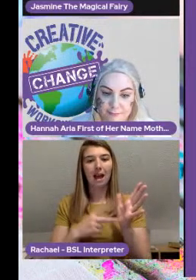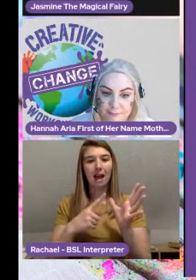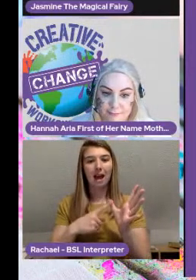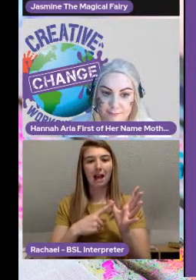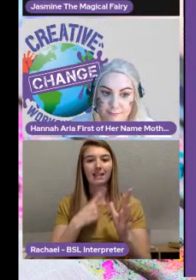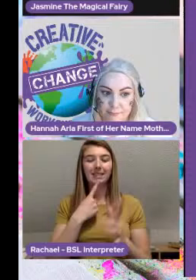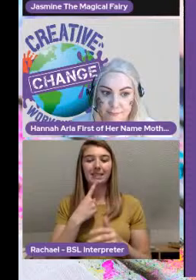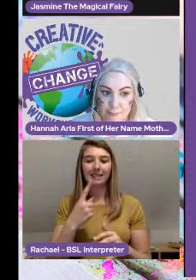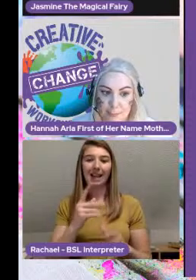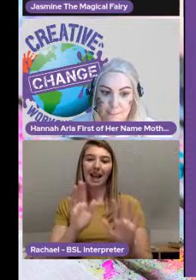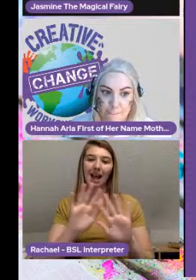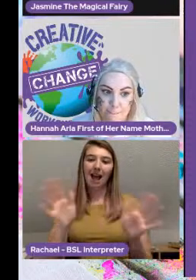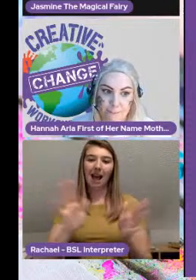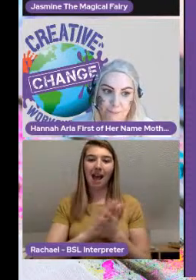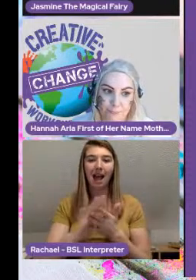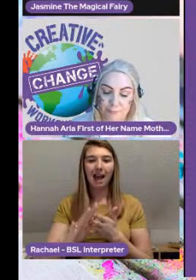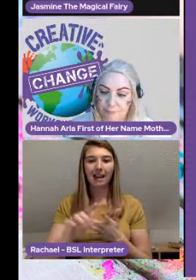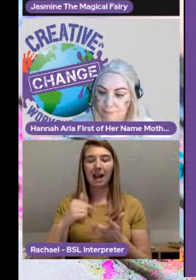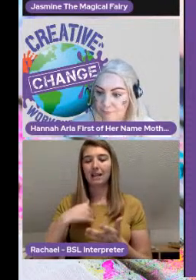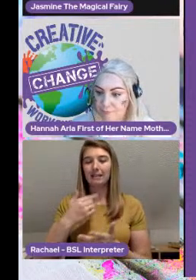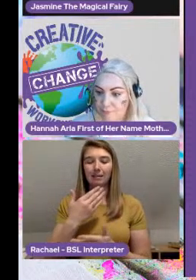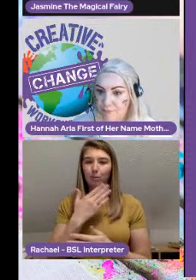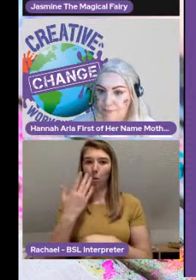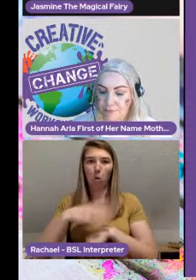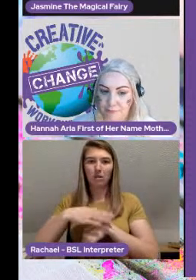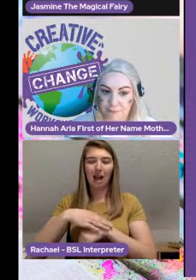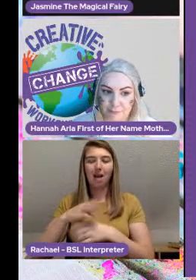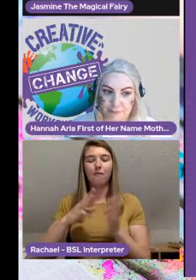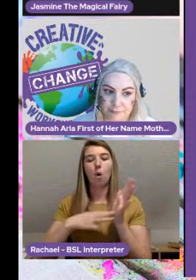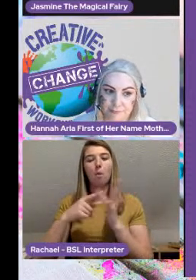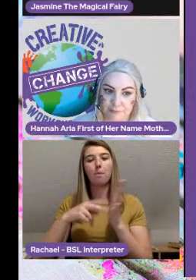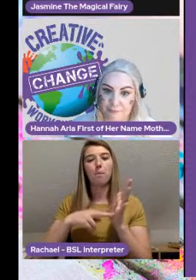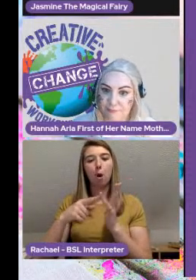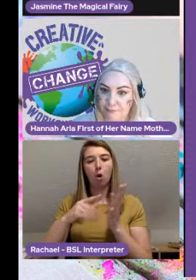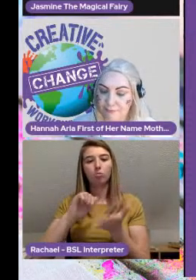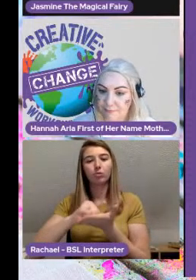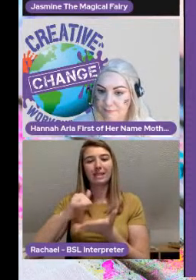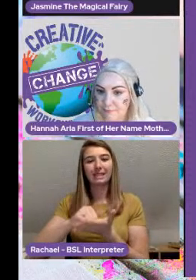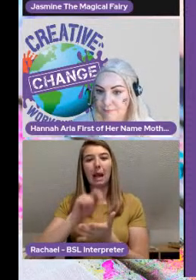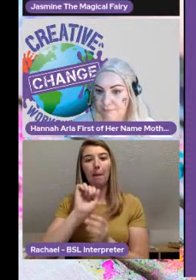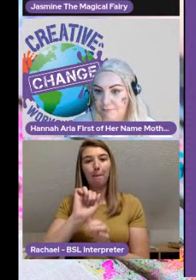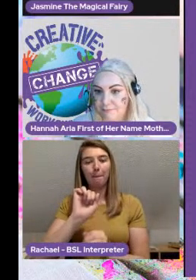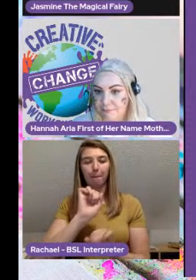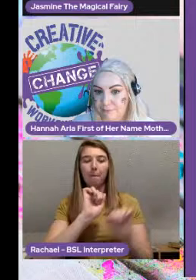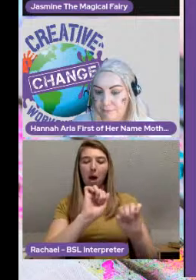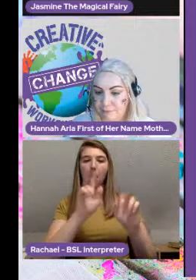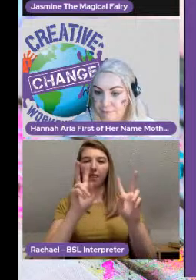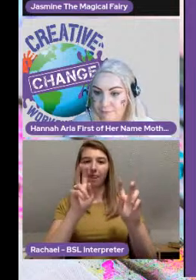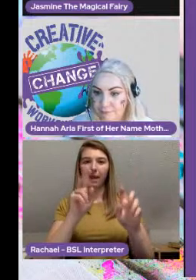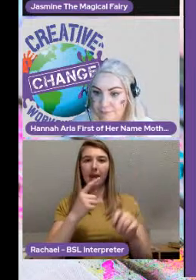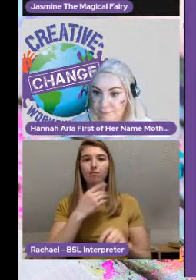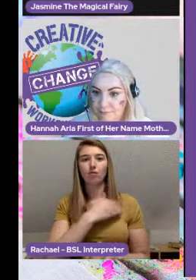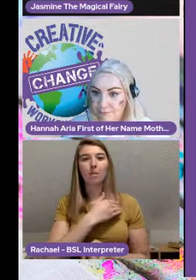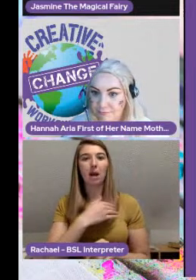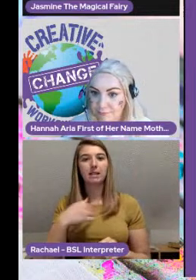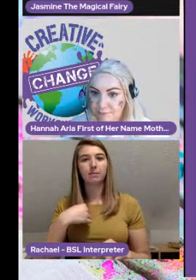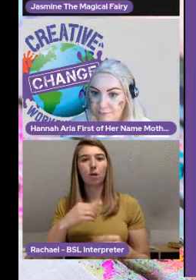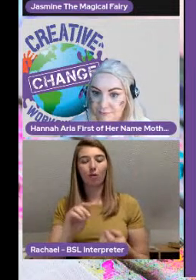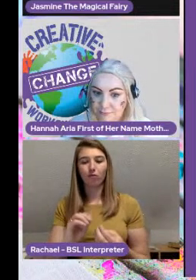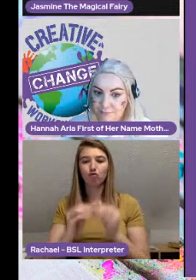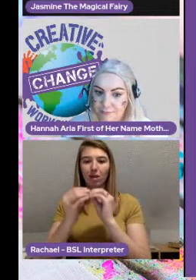Hannah. I didn't have the time to do monoprinting, but the theme reminded me of some art assets I made for a video game whilst I was at